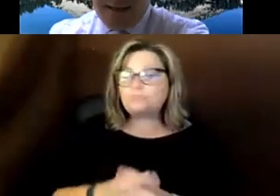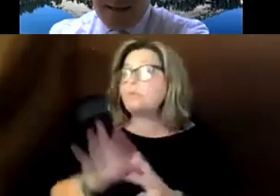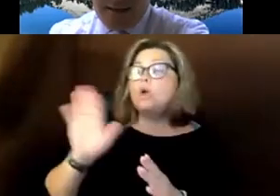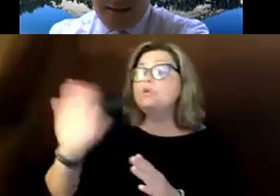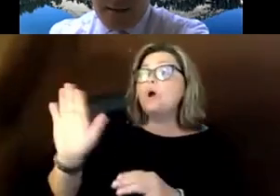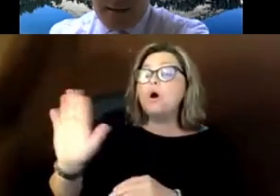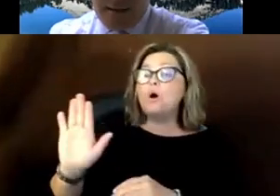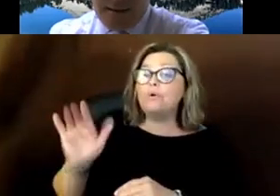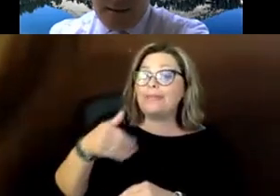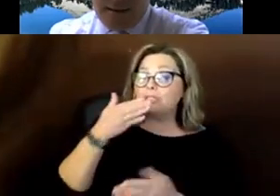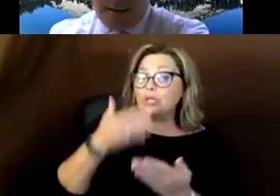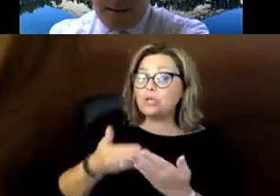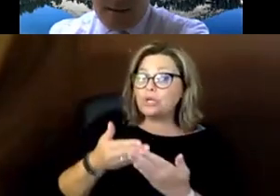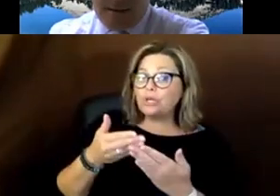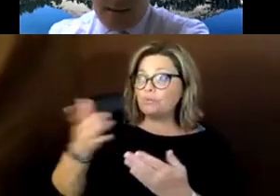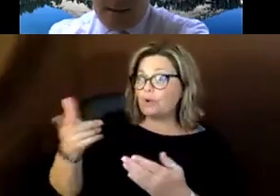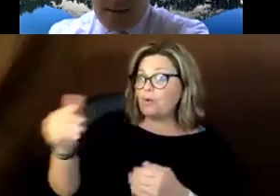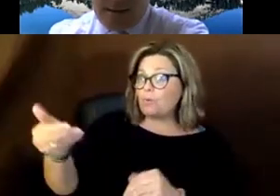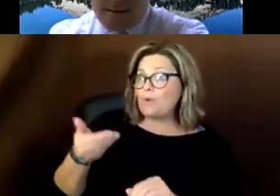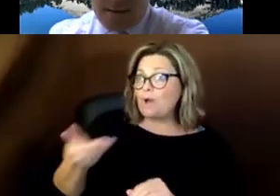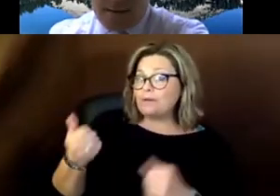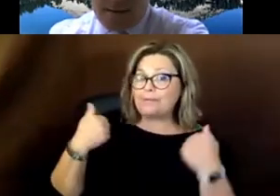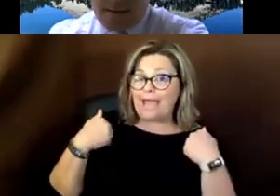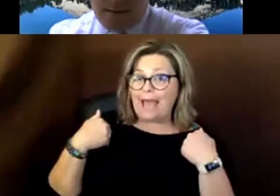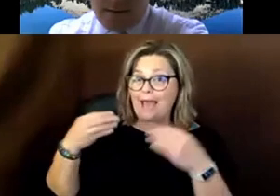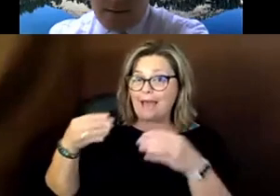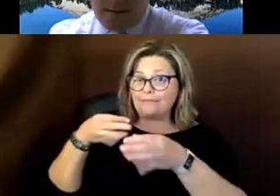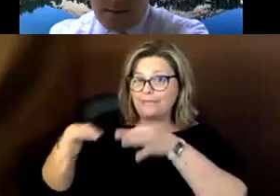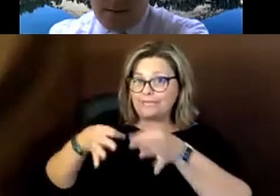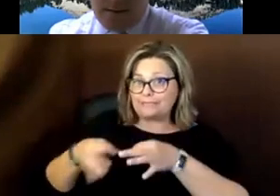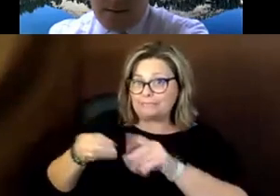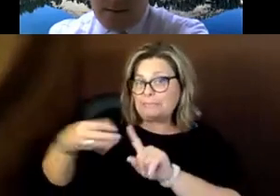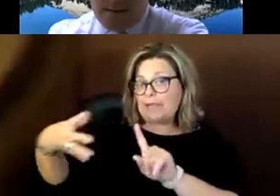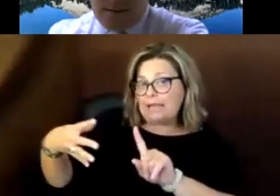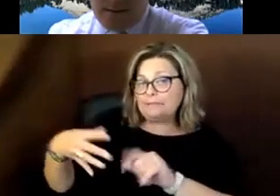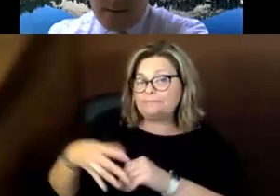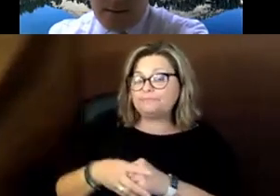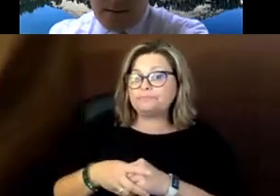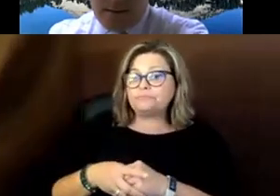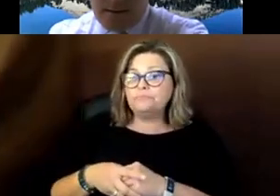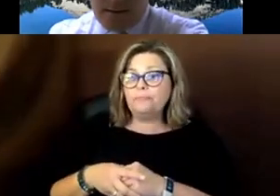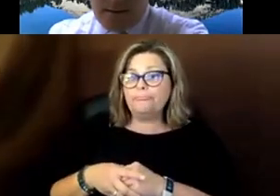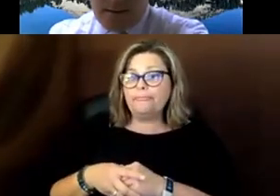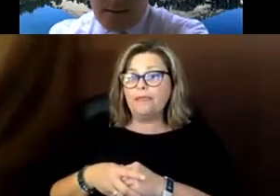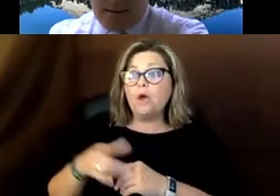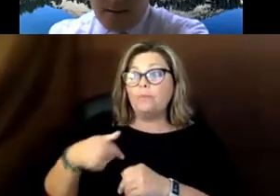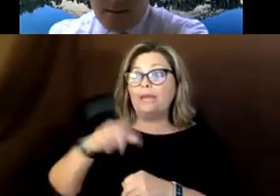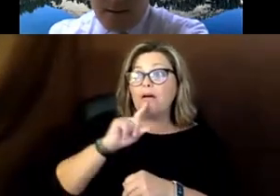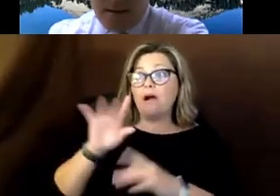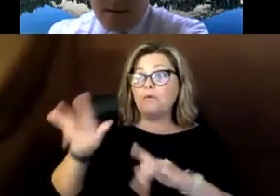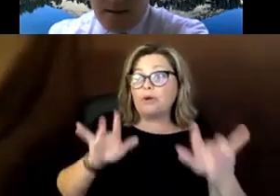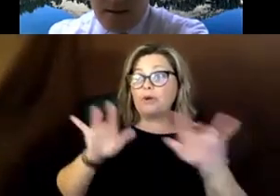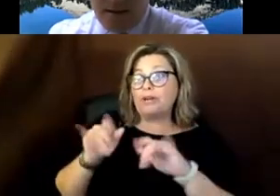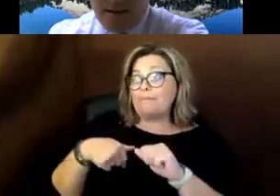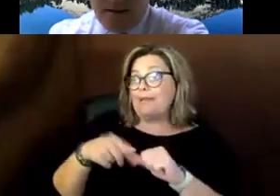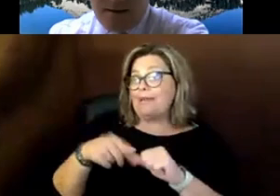not at all, Bruce. We're welcome to have our attendants come in. We were recording, so we wanted to make sure no one's